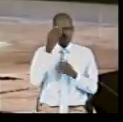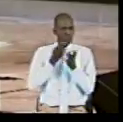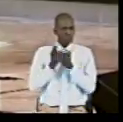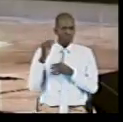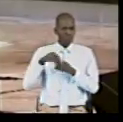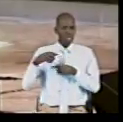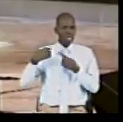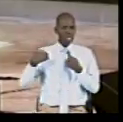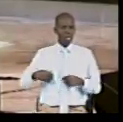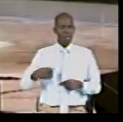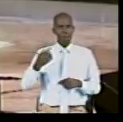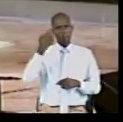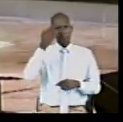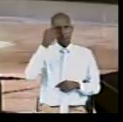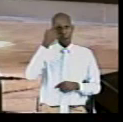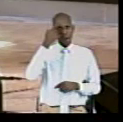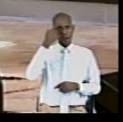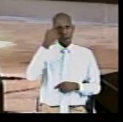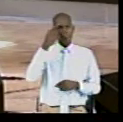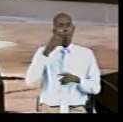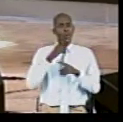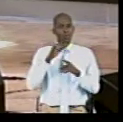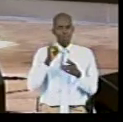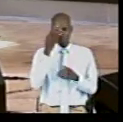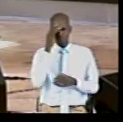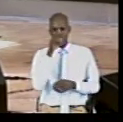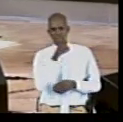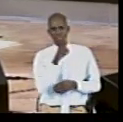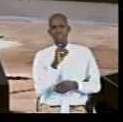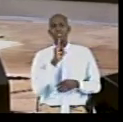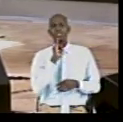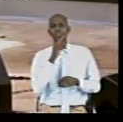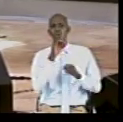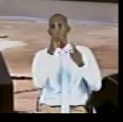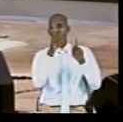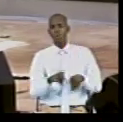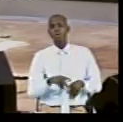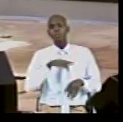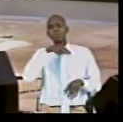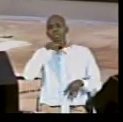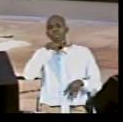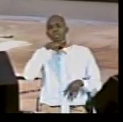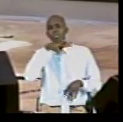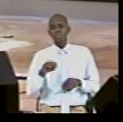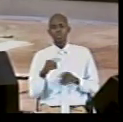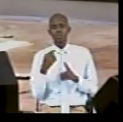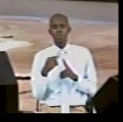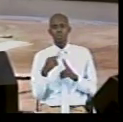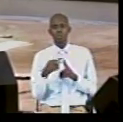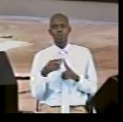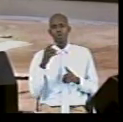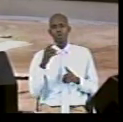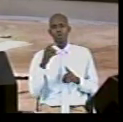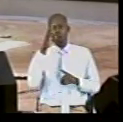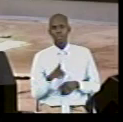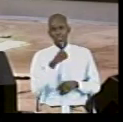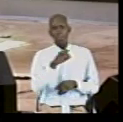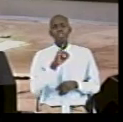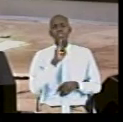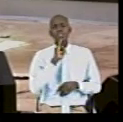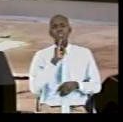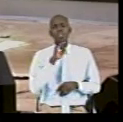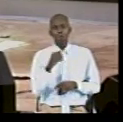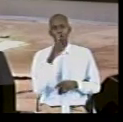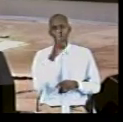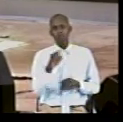mind. Is the one polluting the gospel? Is the one corrupting the gospel? Is the one mutilating the gospel? Is